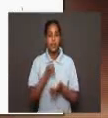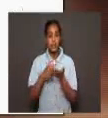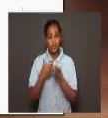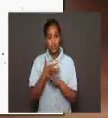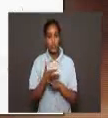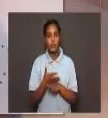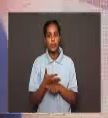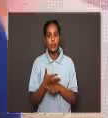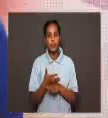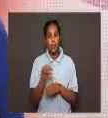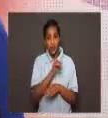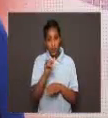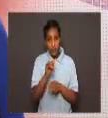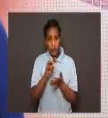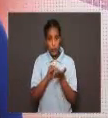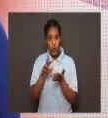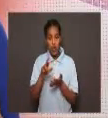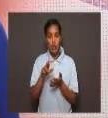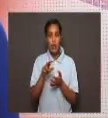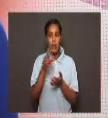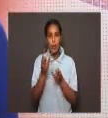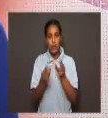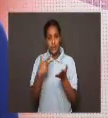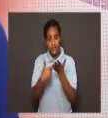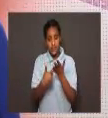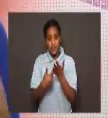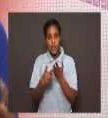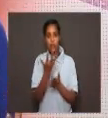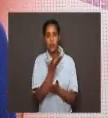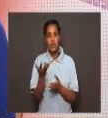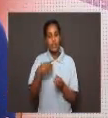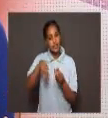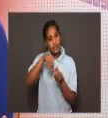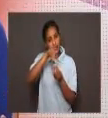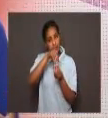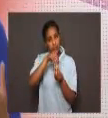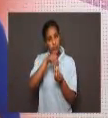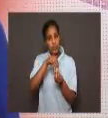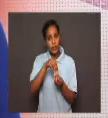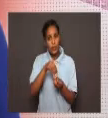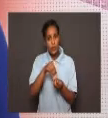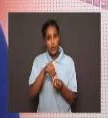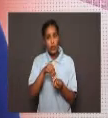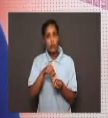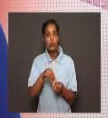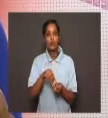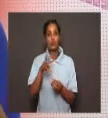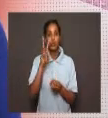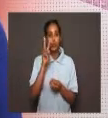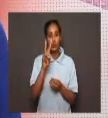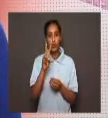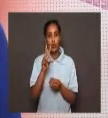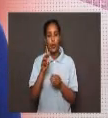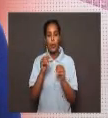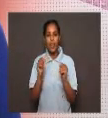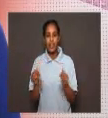Thus, as the molar mass of these substances increases, so too do their